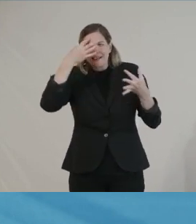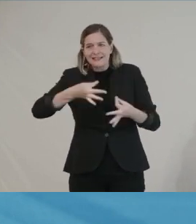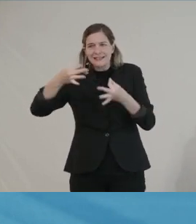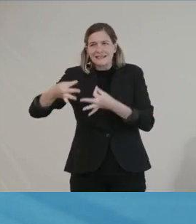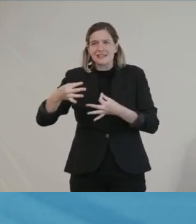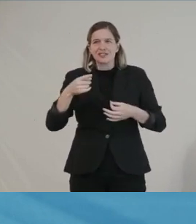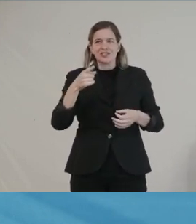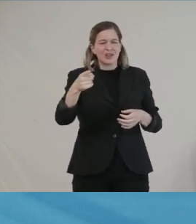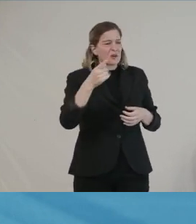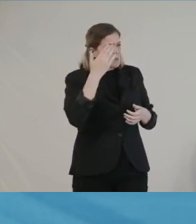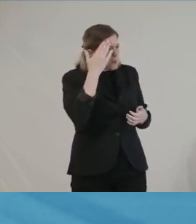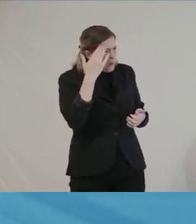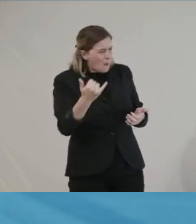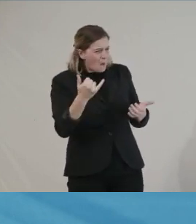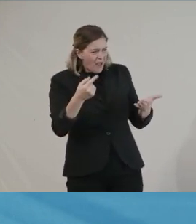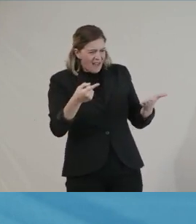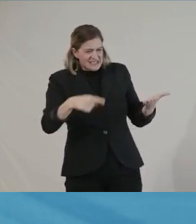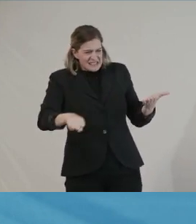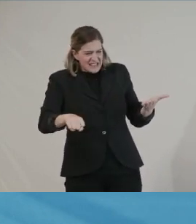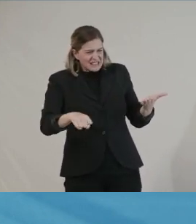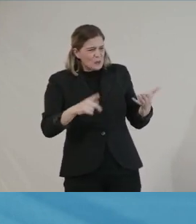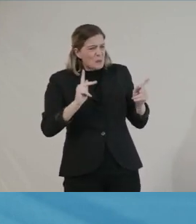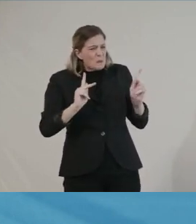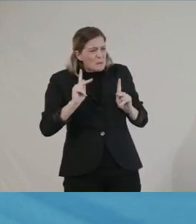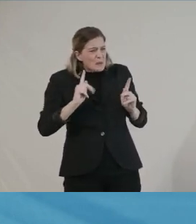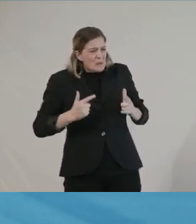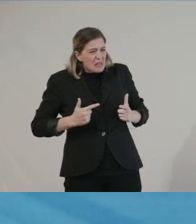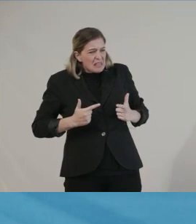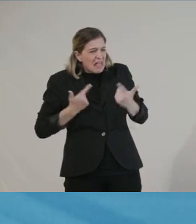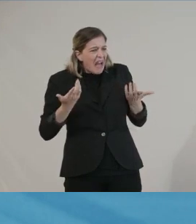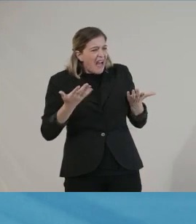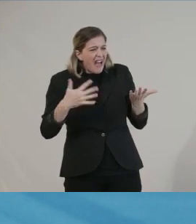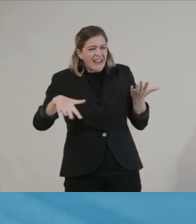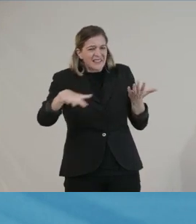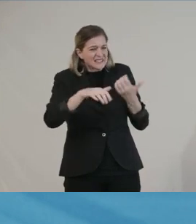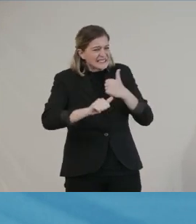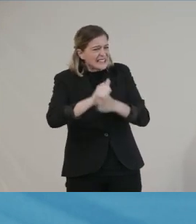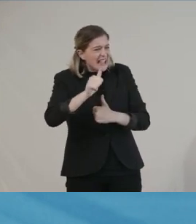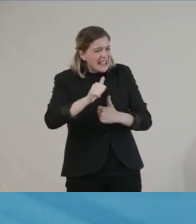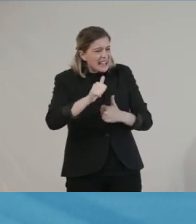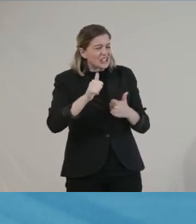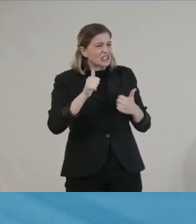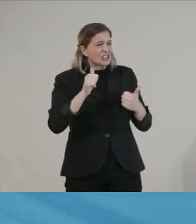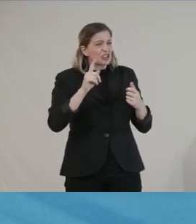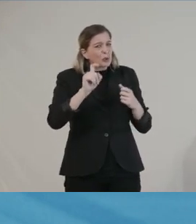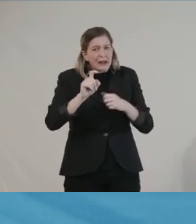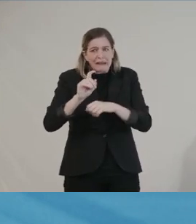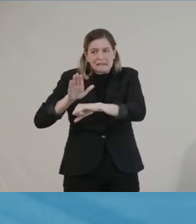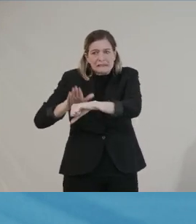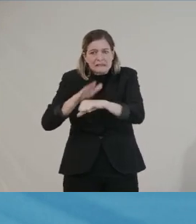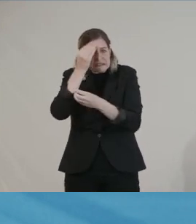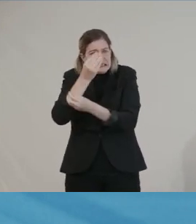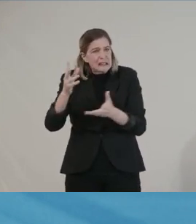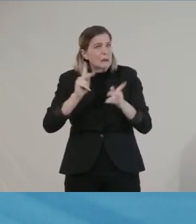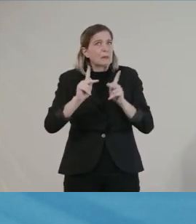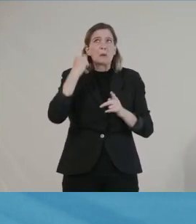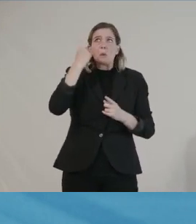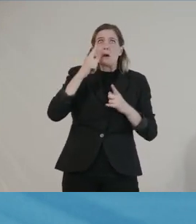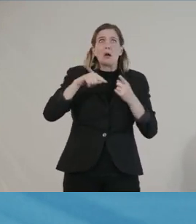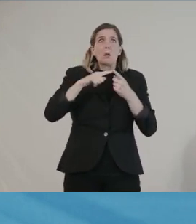to start giving people a heads up. You have businesses seeking guidance. You have people wondering if they're going to get paychecks, when they can get back to work. You're